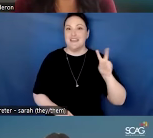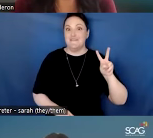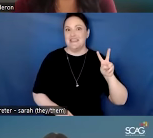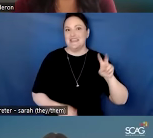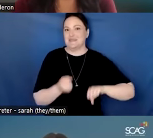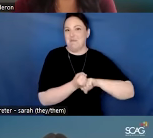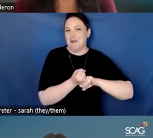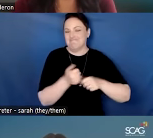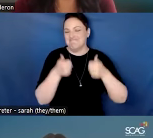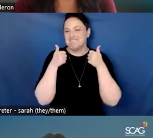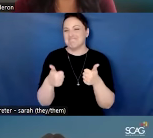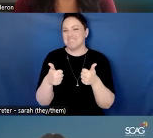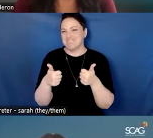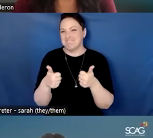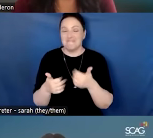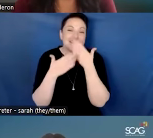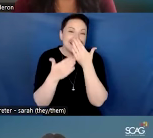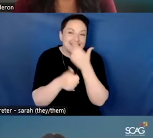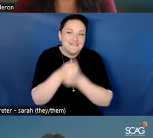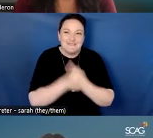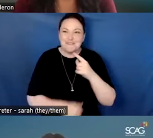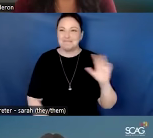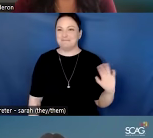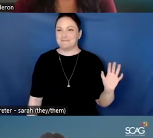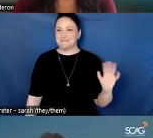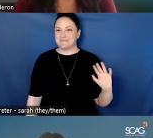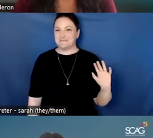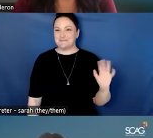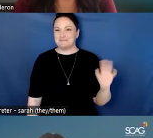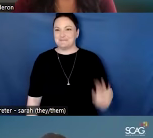support. Thanks, everyone. Thanks, everyone.